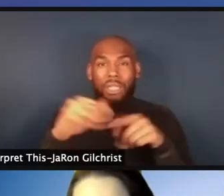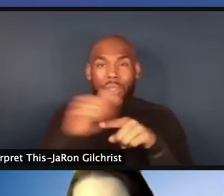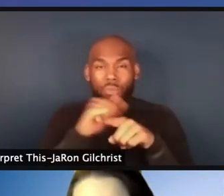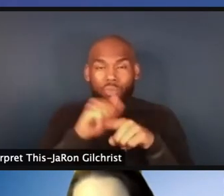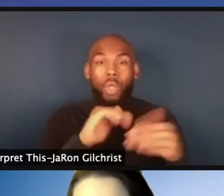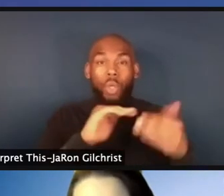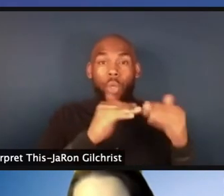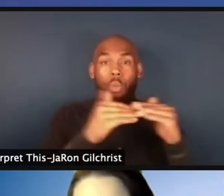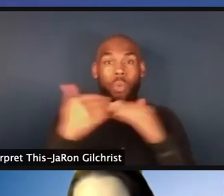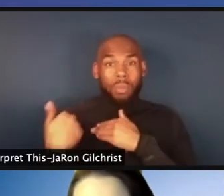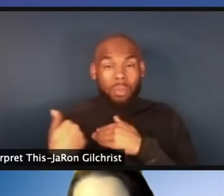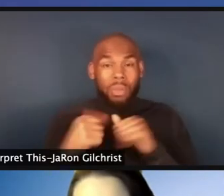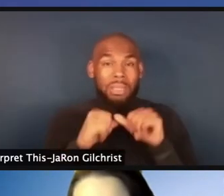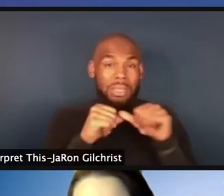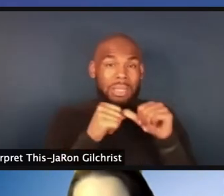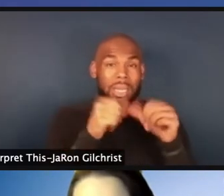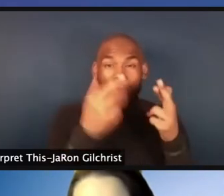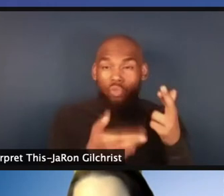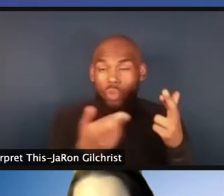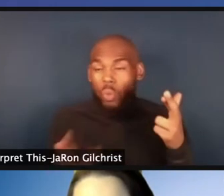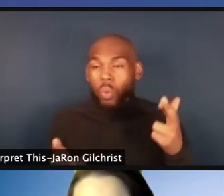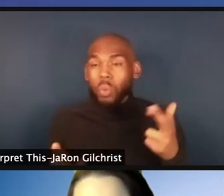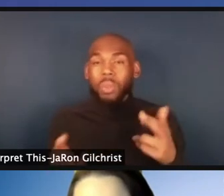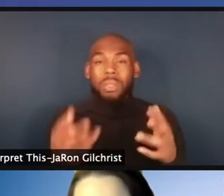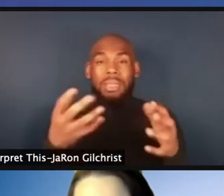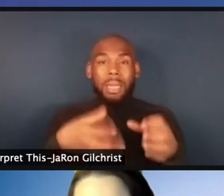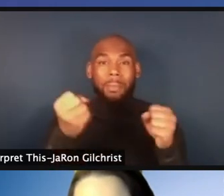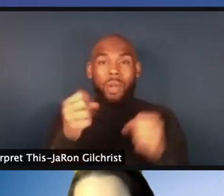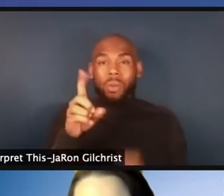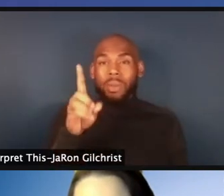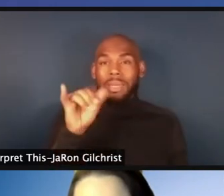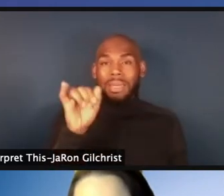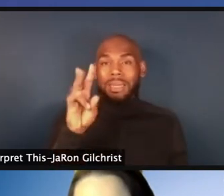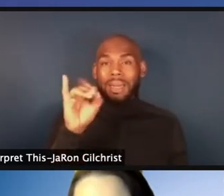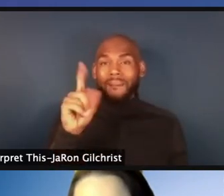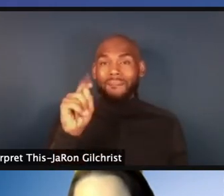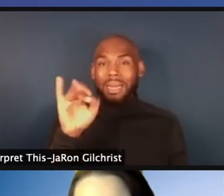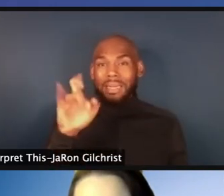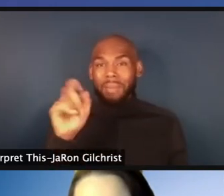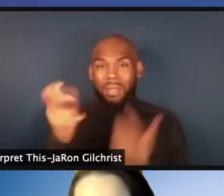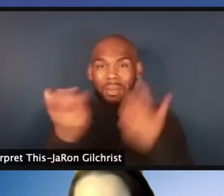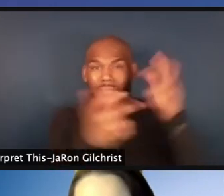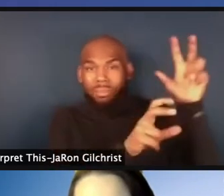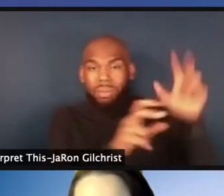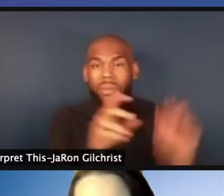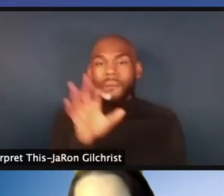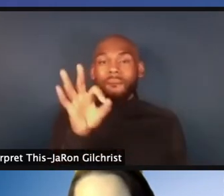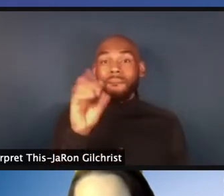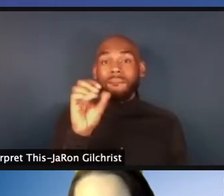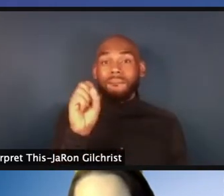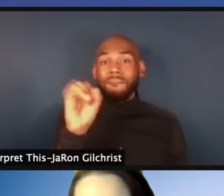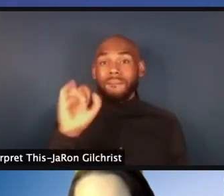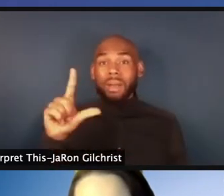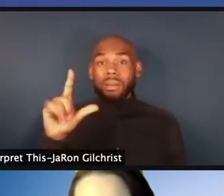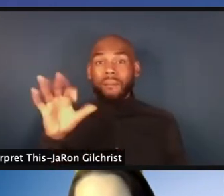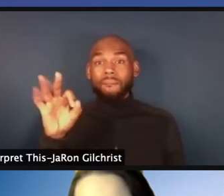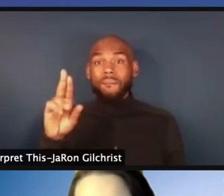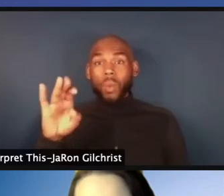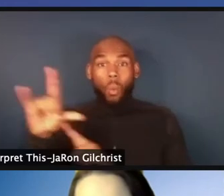accountability, sustainable resources, immediate divestment from fossil fuels. Oh my gosh, every time.